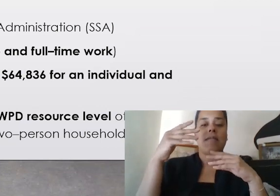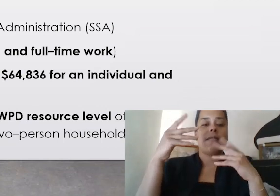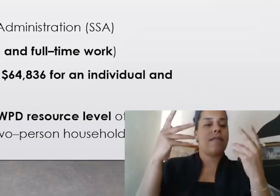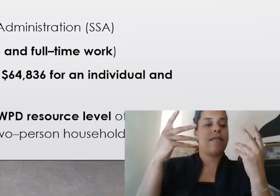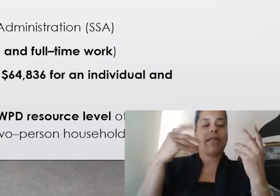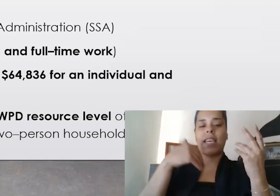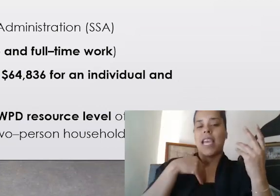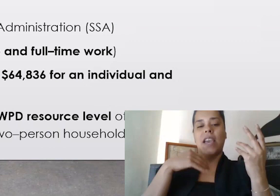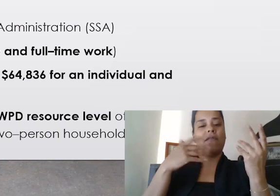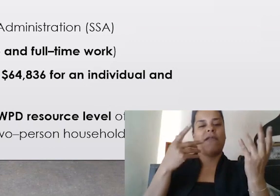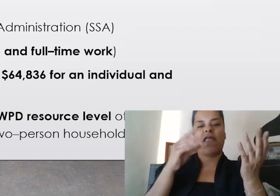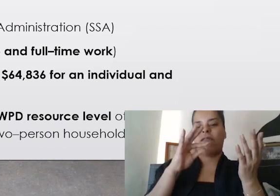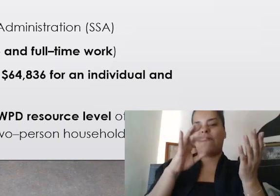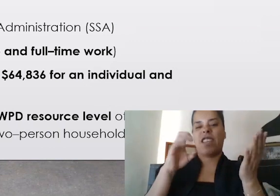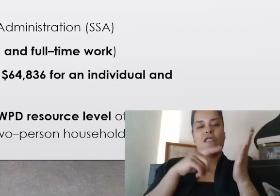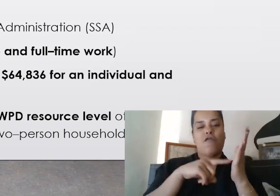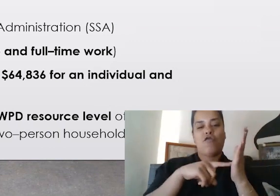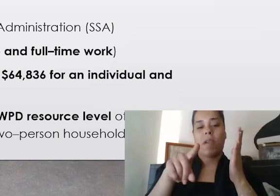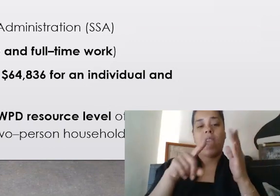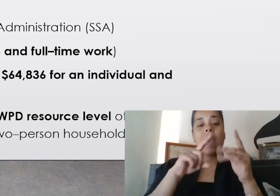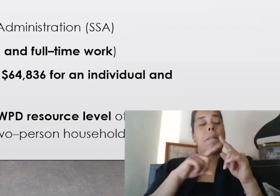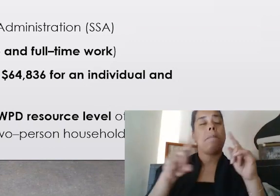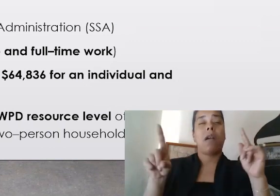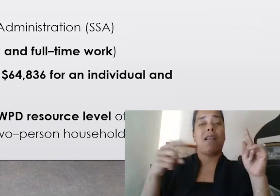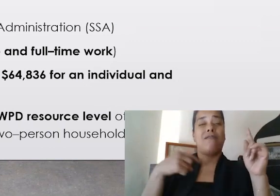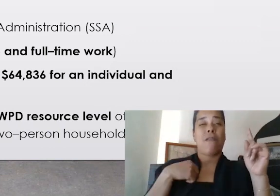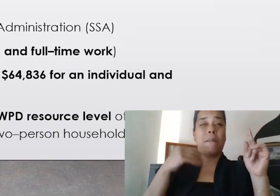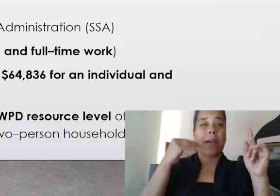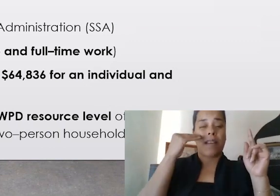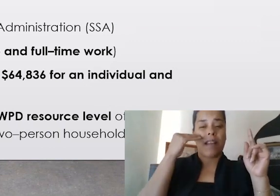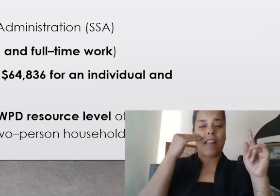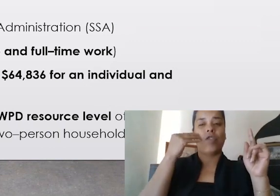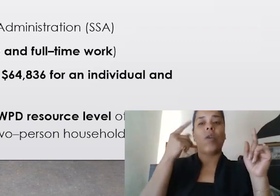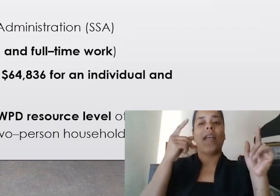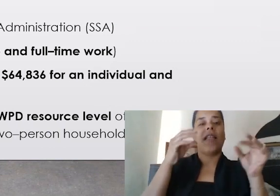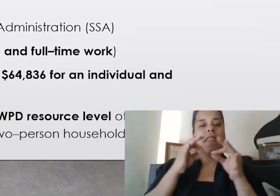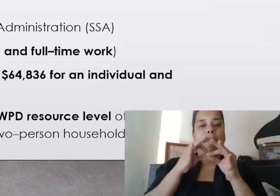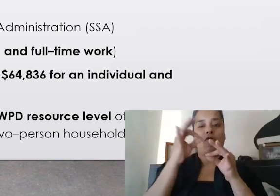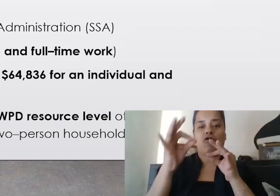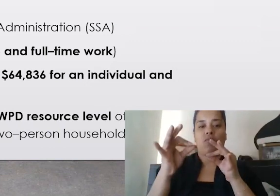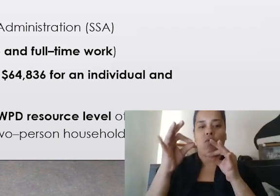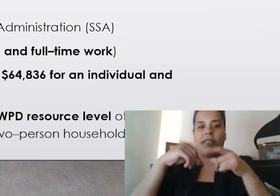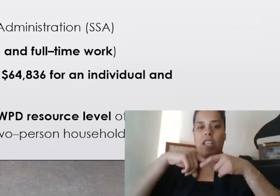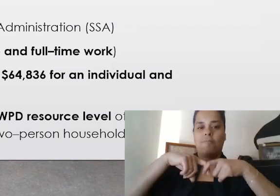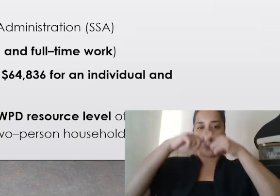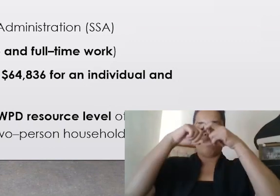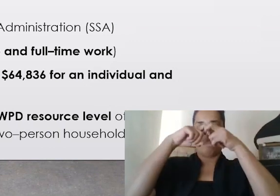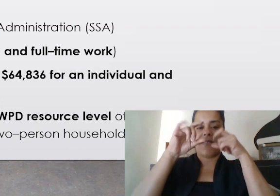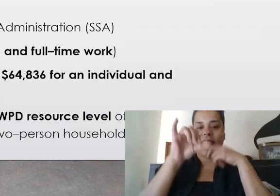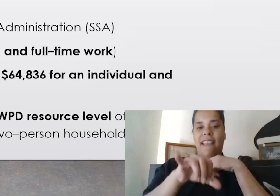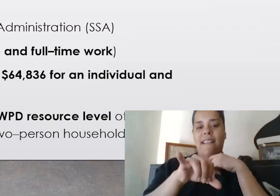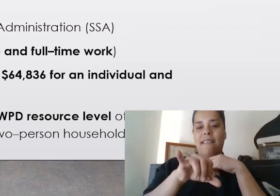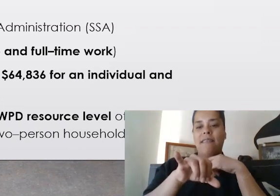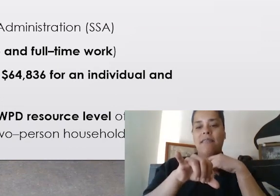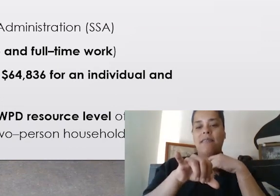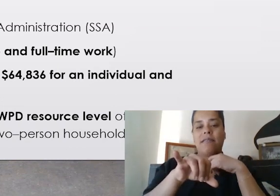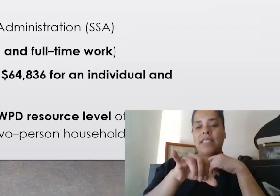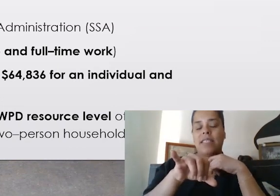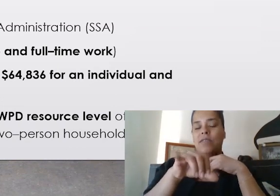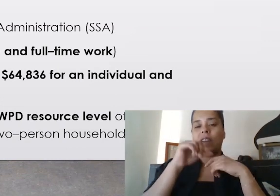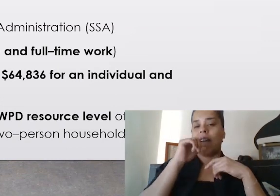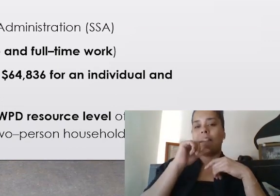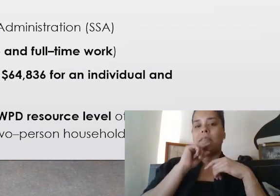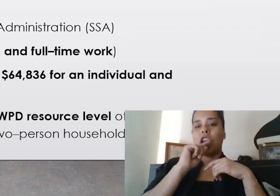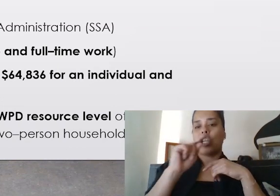fee, but as far as I know, that has been postponed. I'm not sure when they're